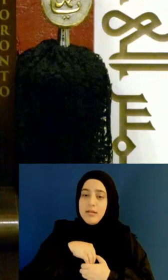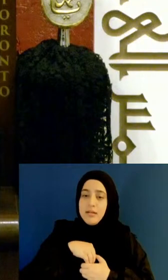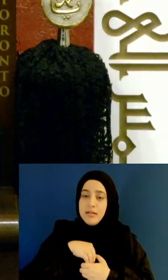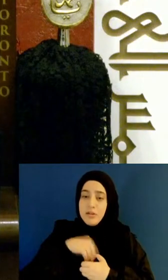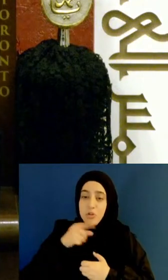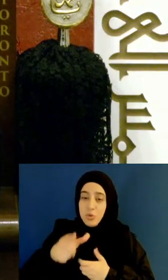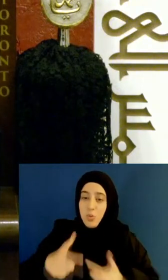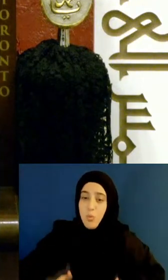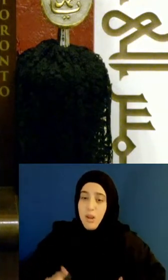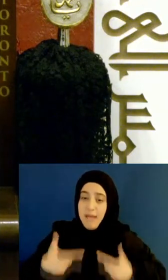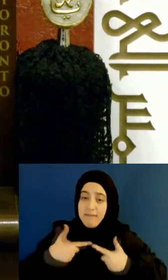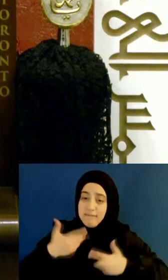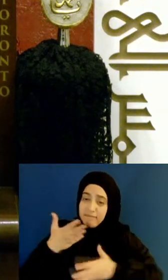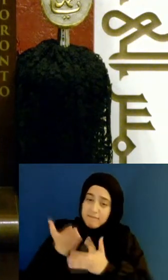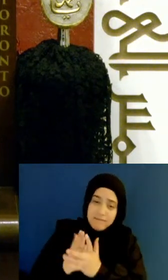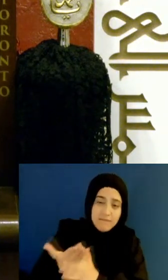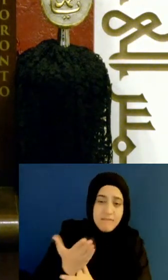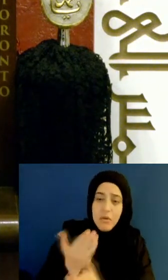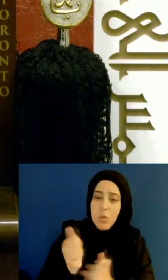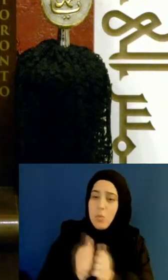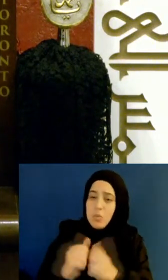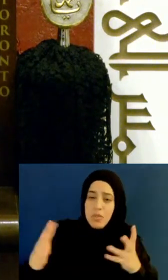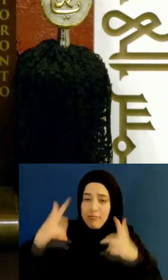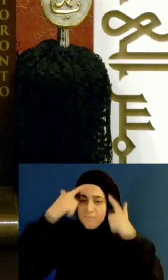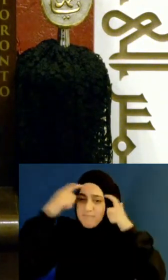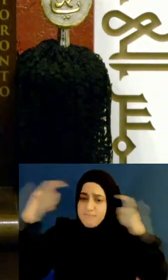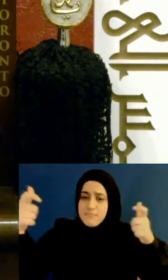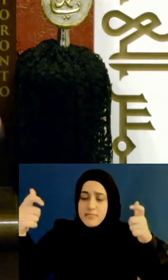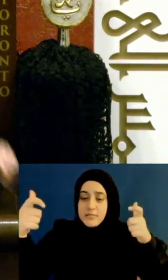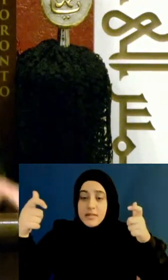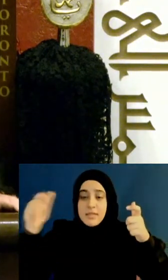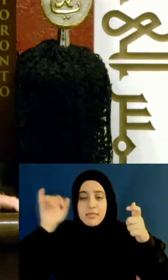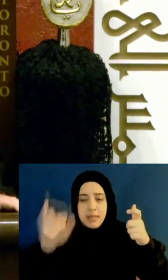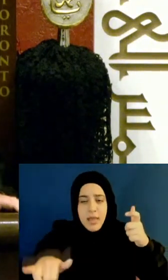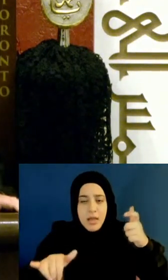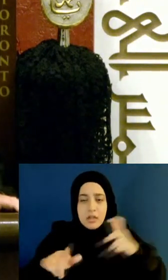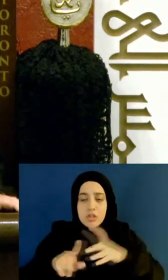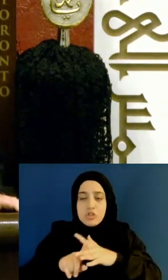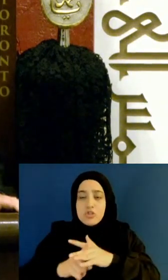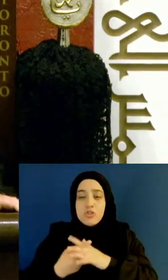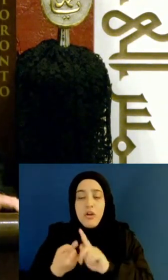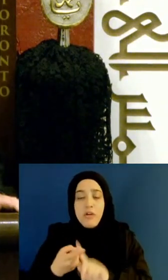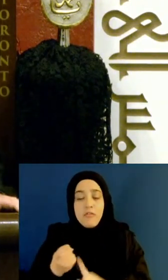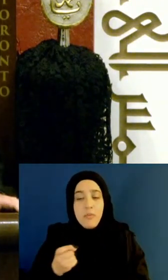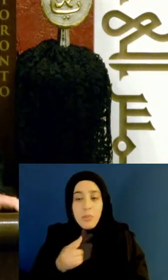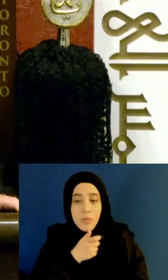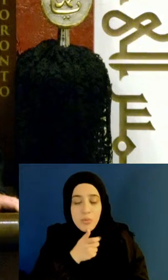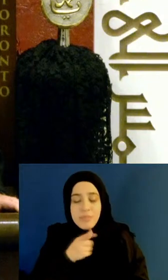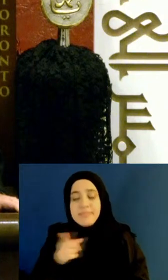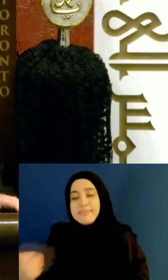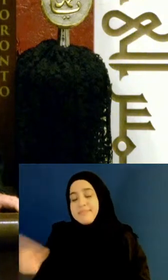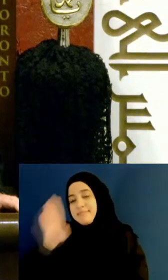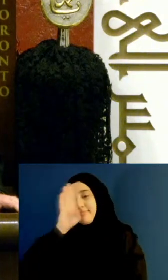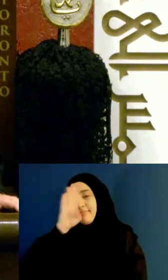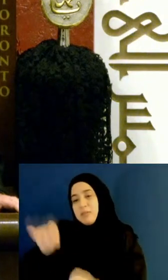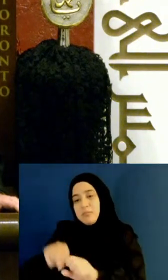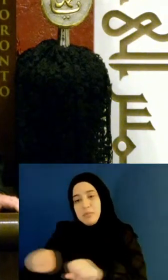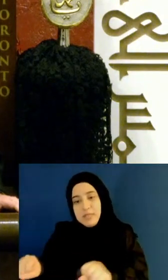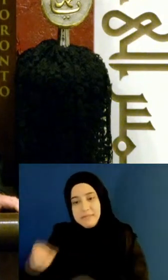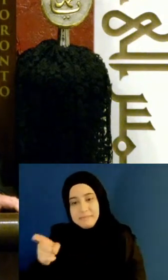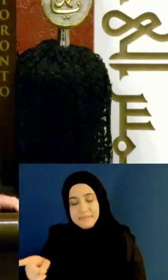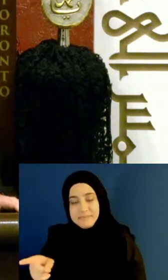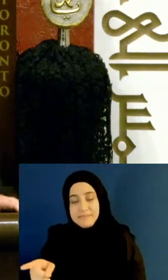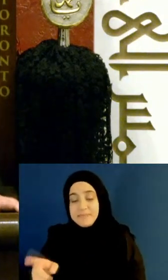ego began from the master himself, Imam al-Hussein. Imam al-Hussein had